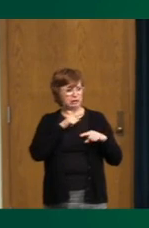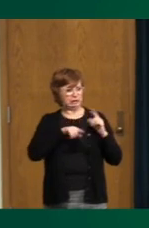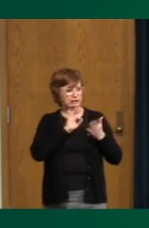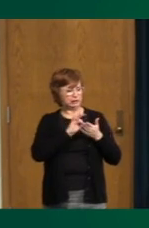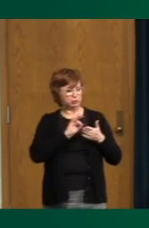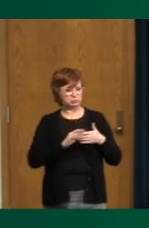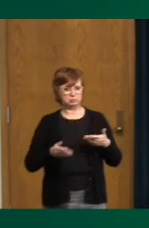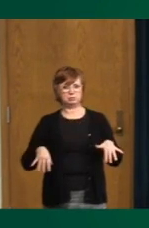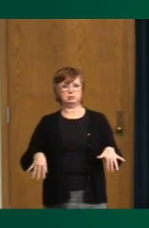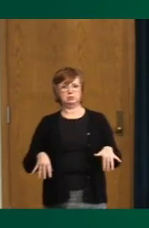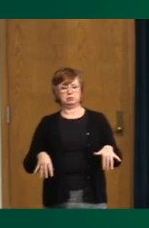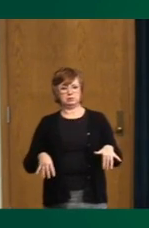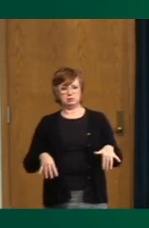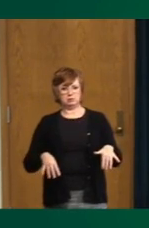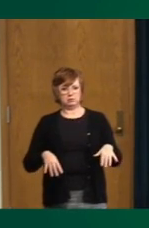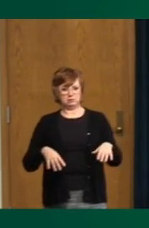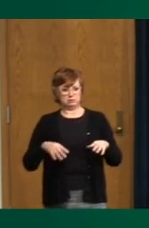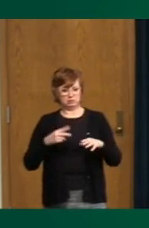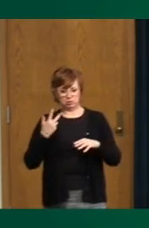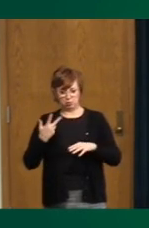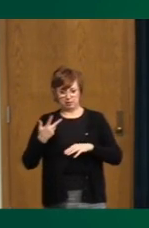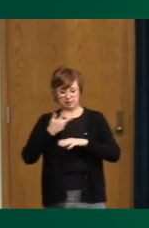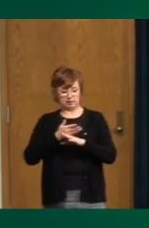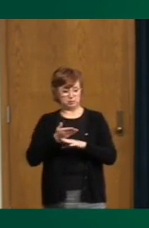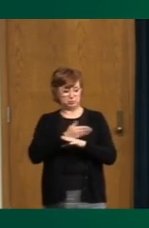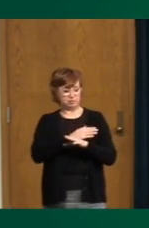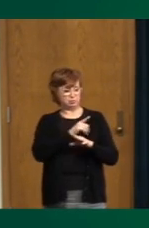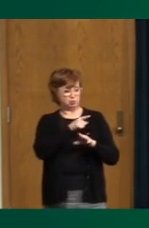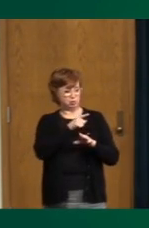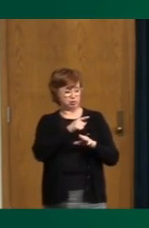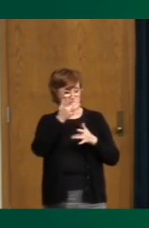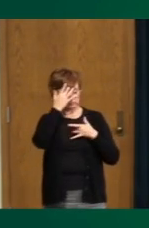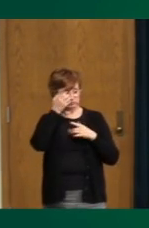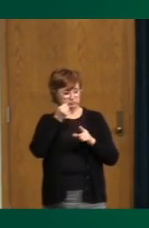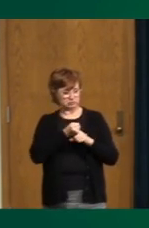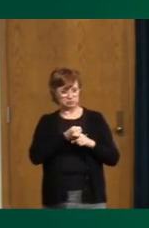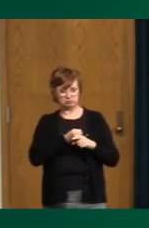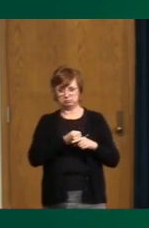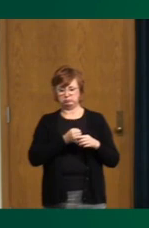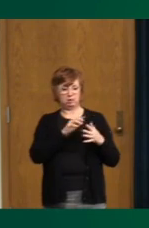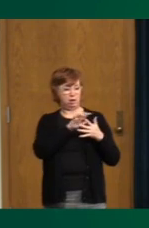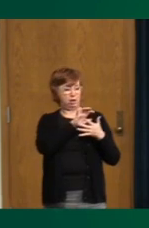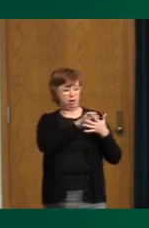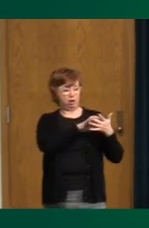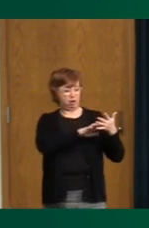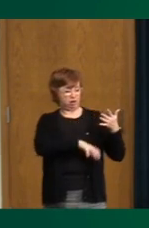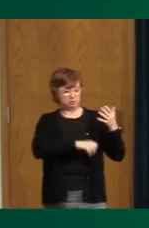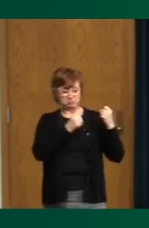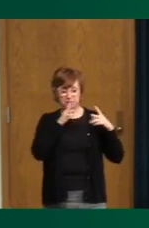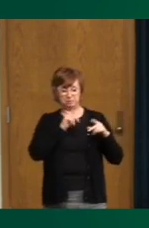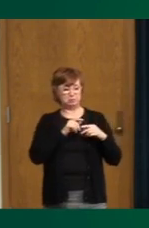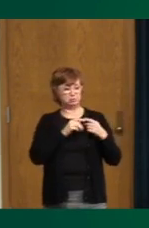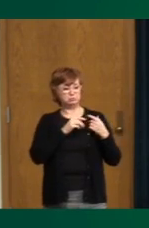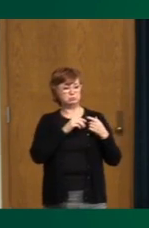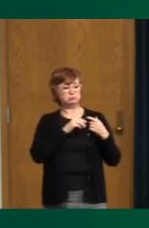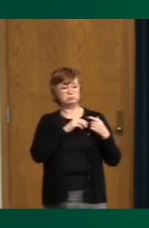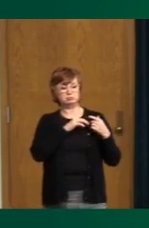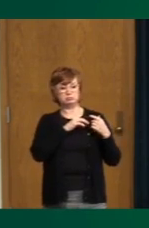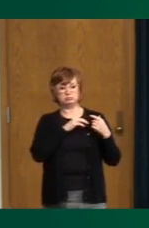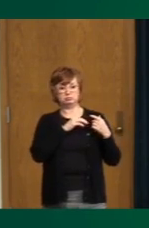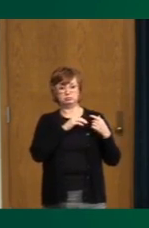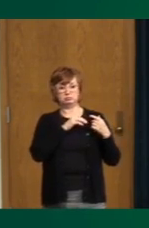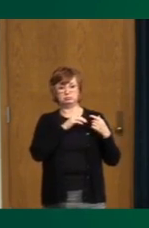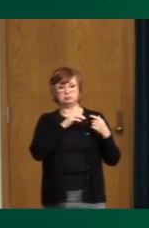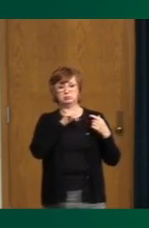got close to you in the last 3 days before your symptoms started? Dozens of people. So I think that's the challenge, that you can't